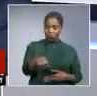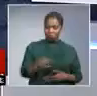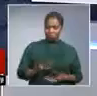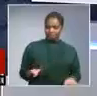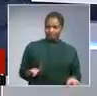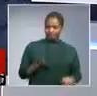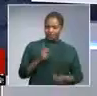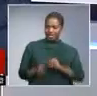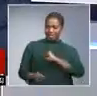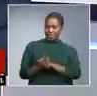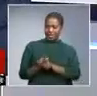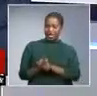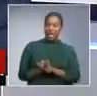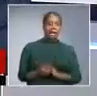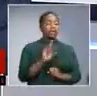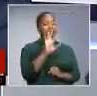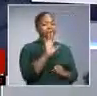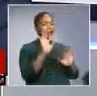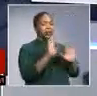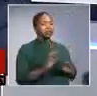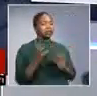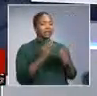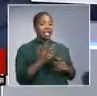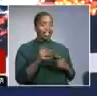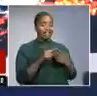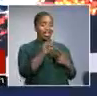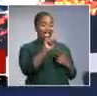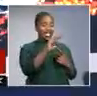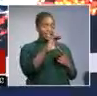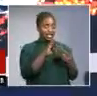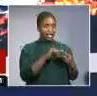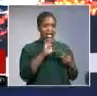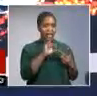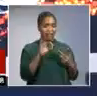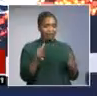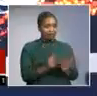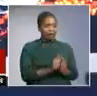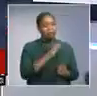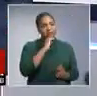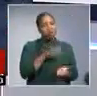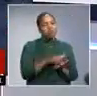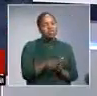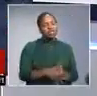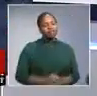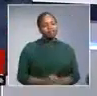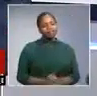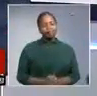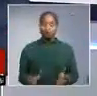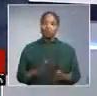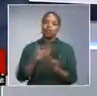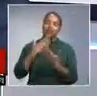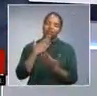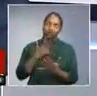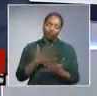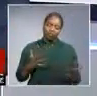favour. In the mathematics that he's done, if the ANC and the Economic Freedom Fighters vote together, he's as good as gone. Thank you so much, our political